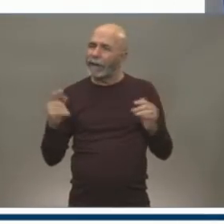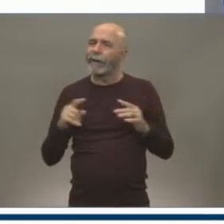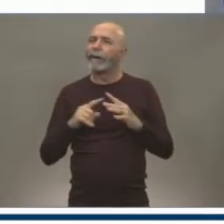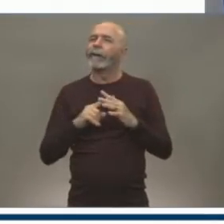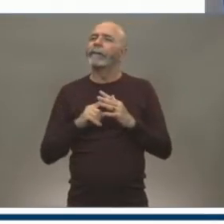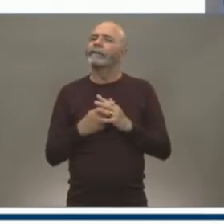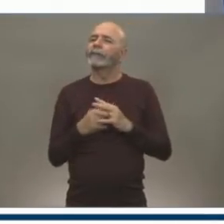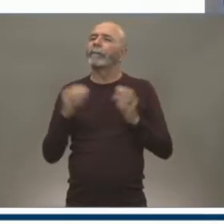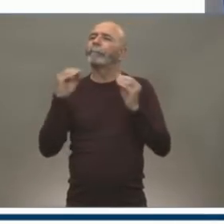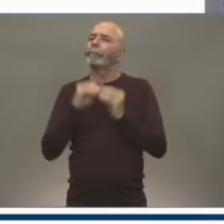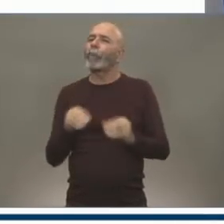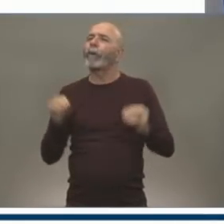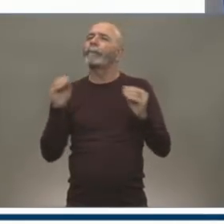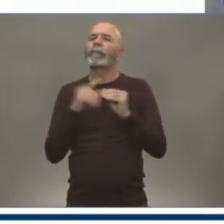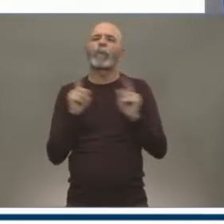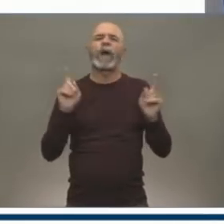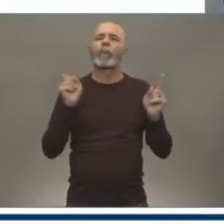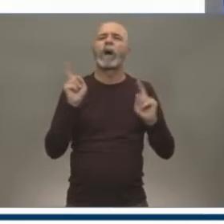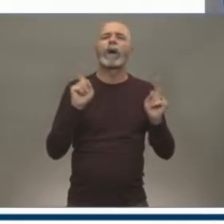where there is